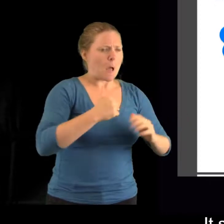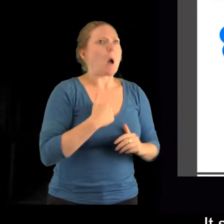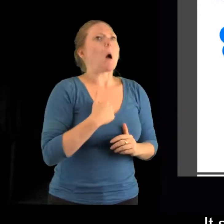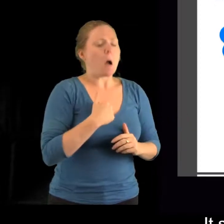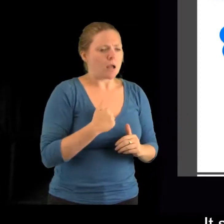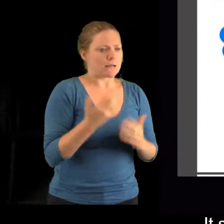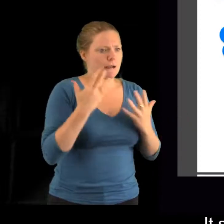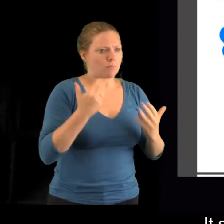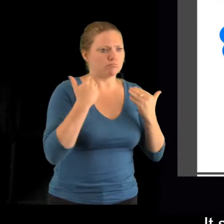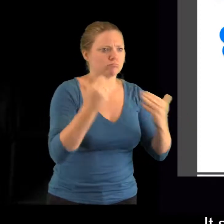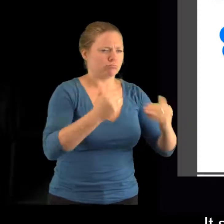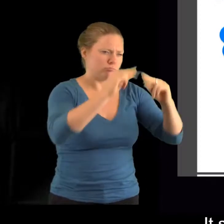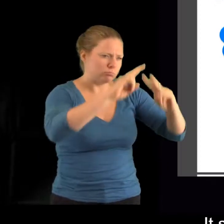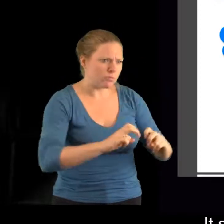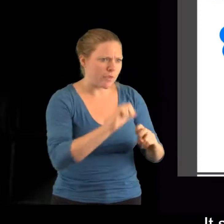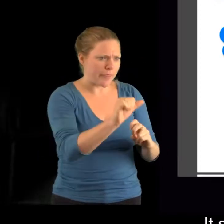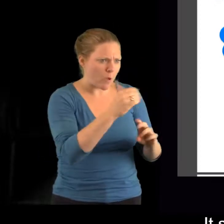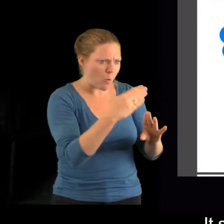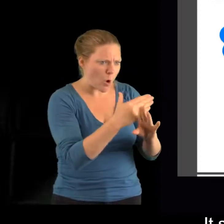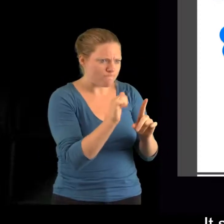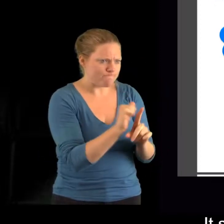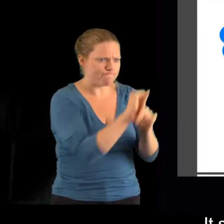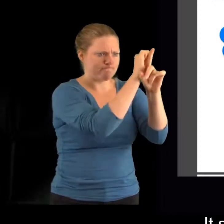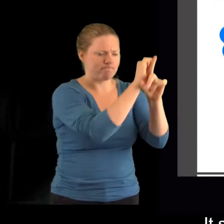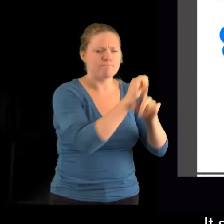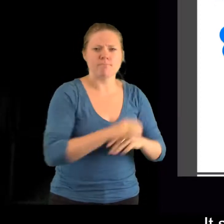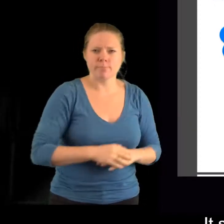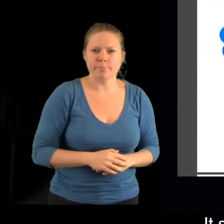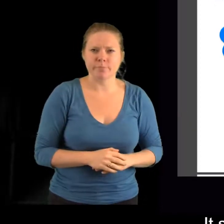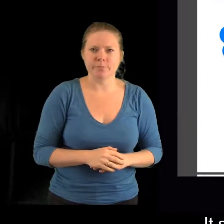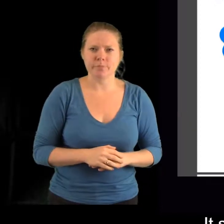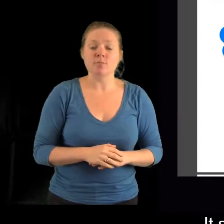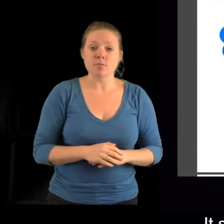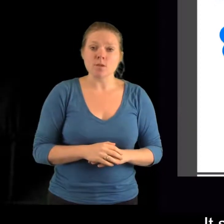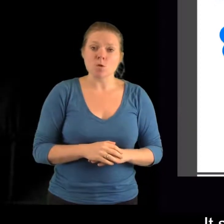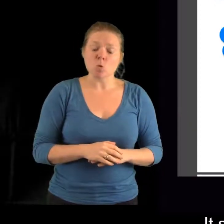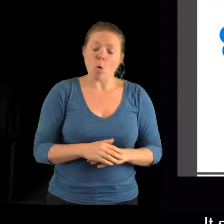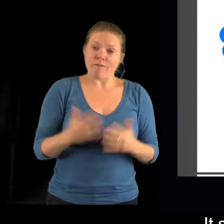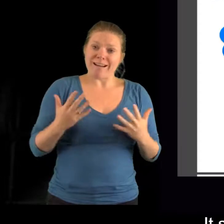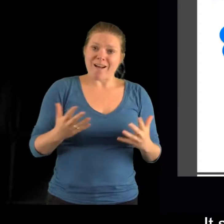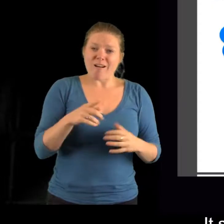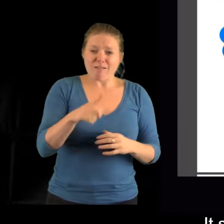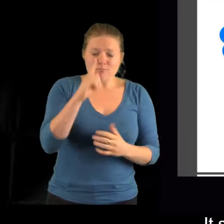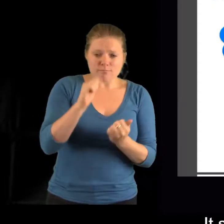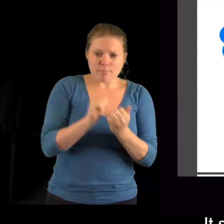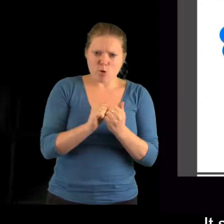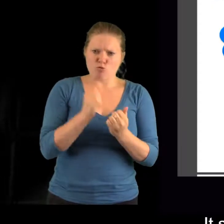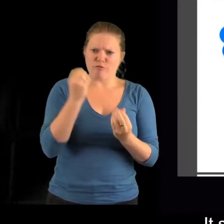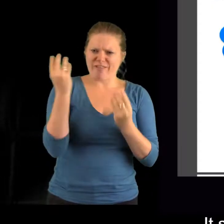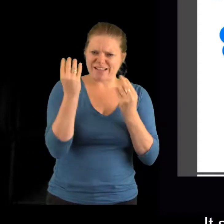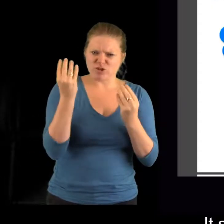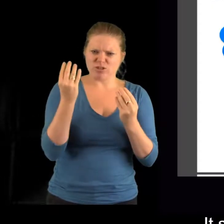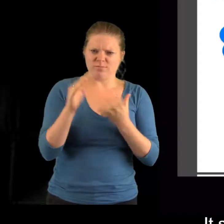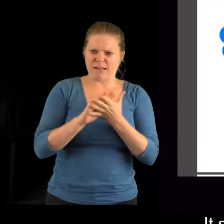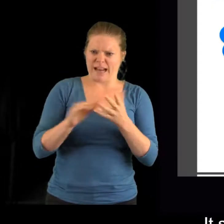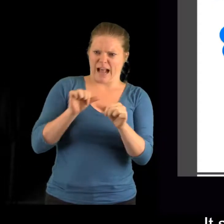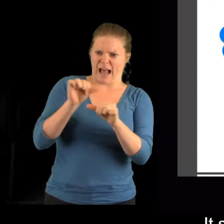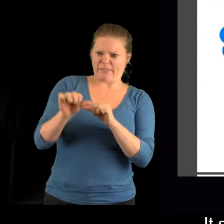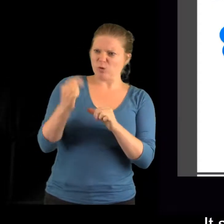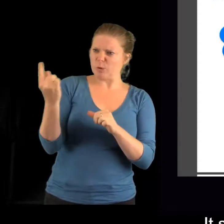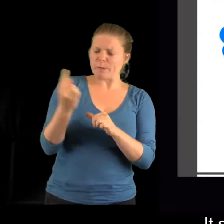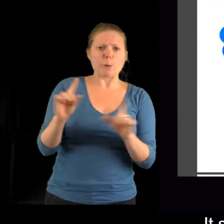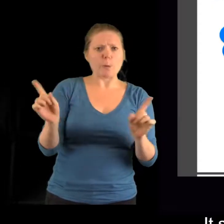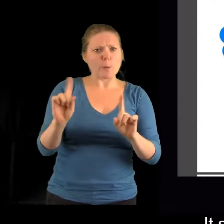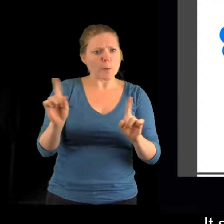something that is an active practice. So it's before class, in class, after class, trying to figure out, how